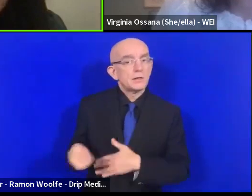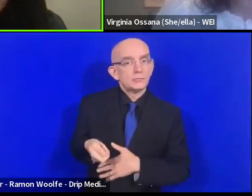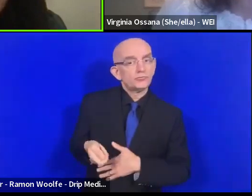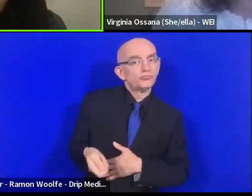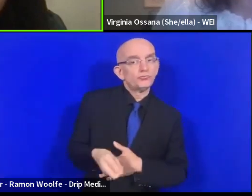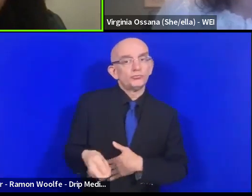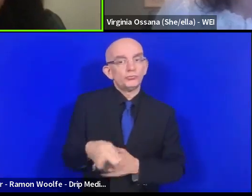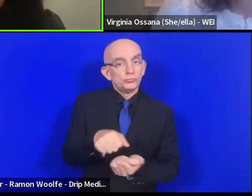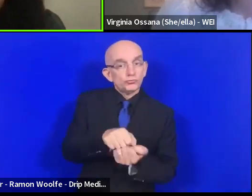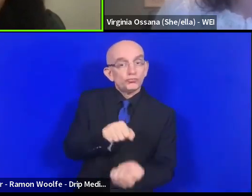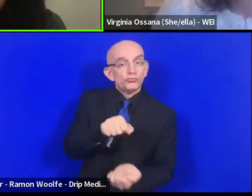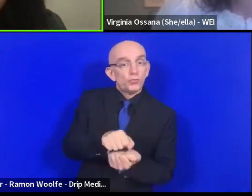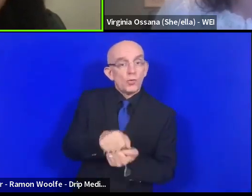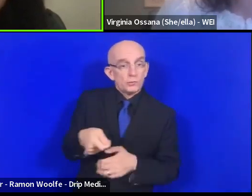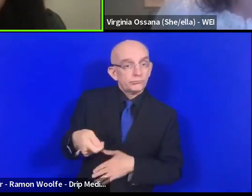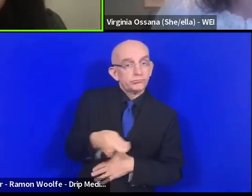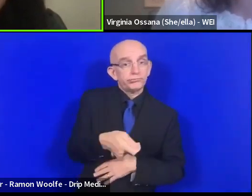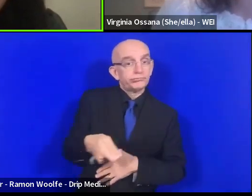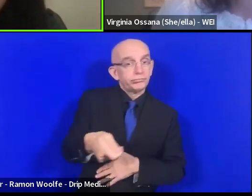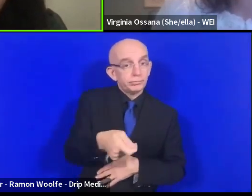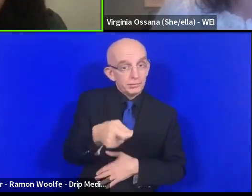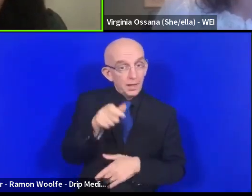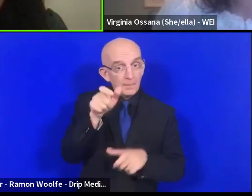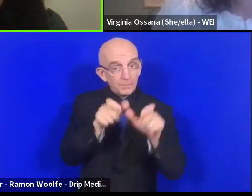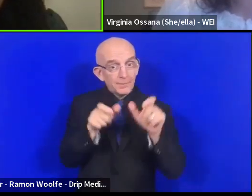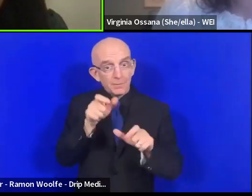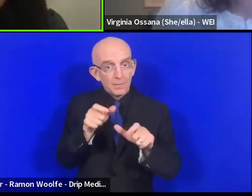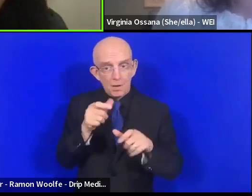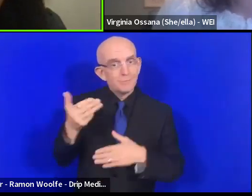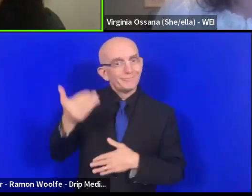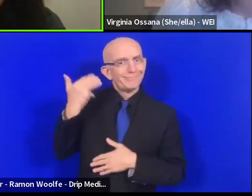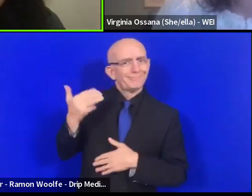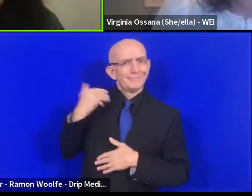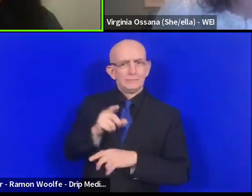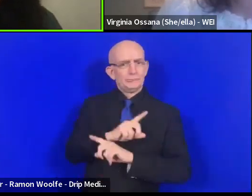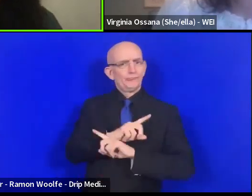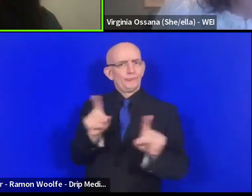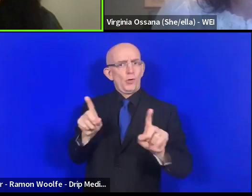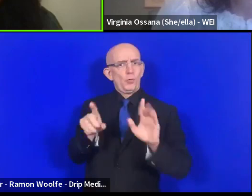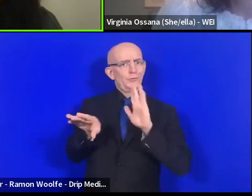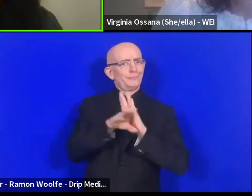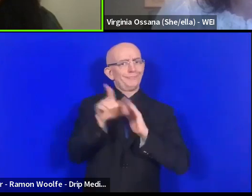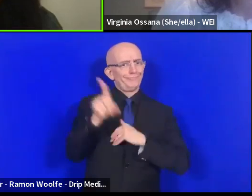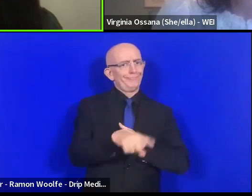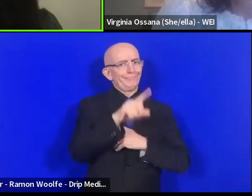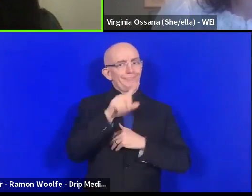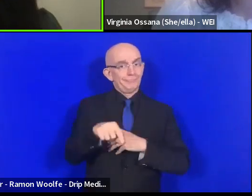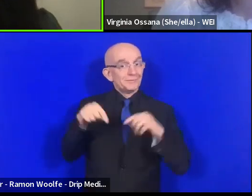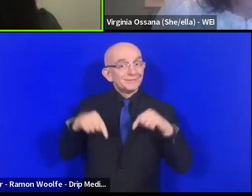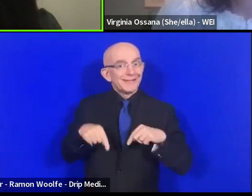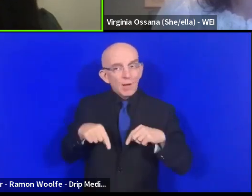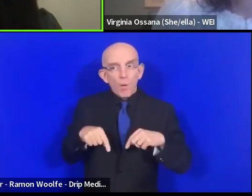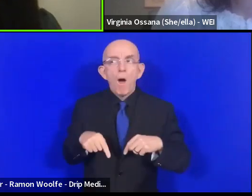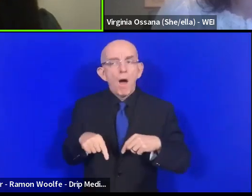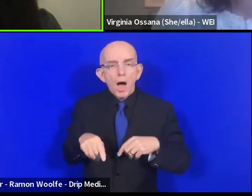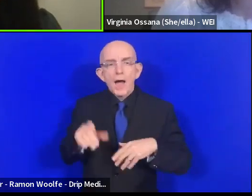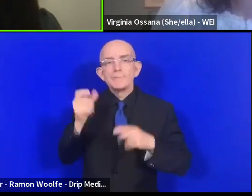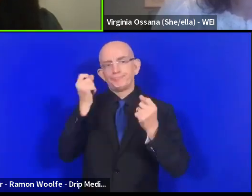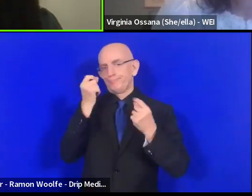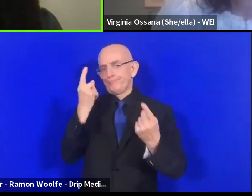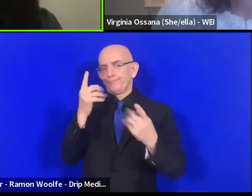things, we're really proud. And I'm personally proud that this is part of Women Deliver's ethos now moving